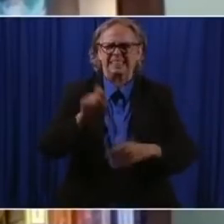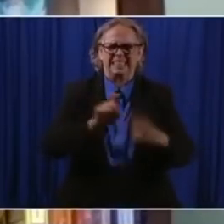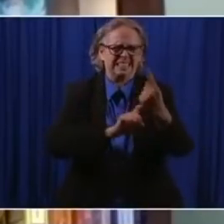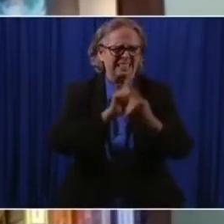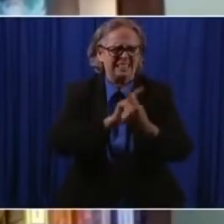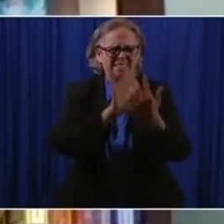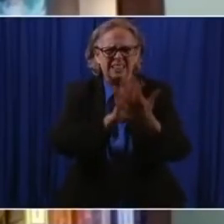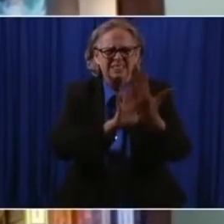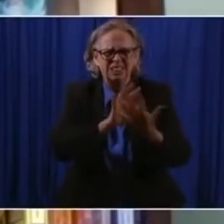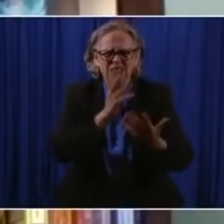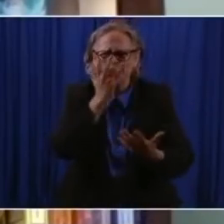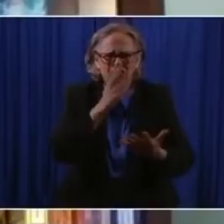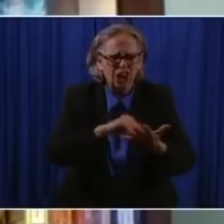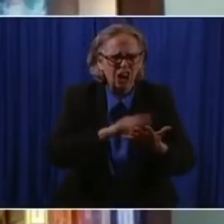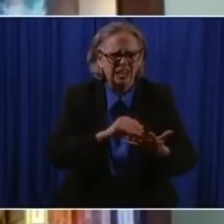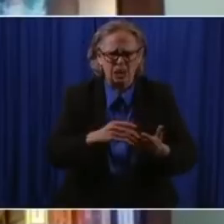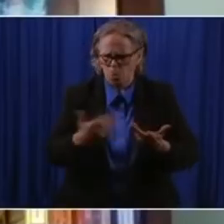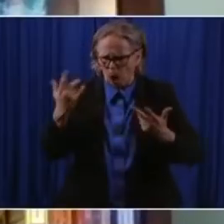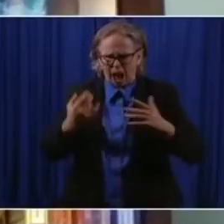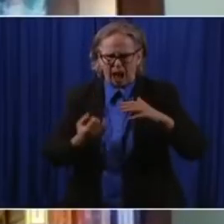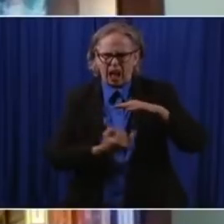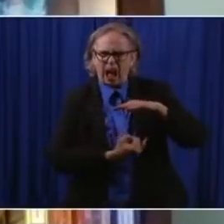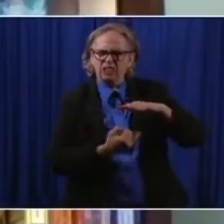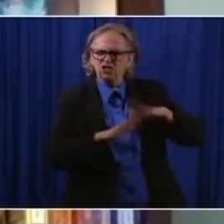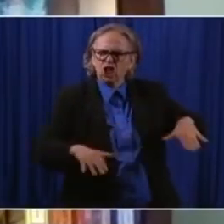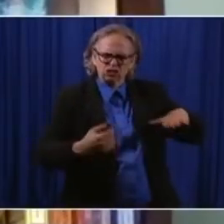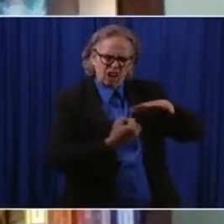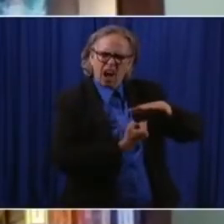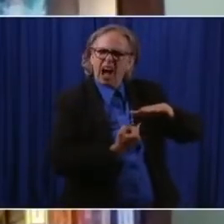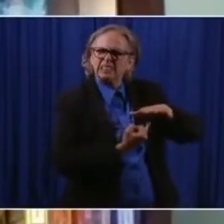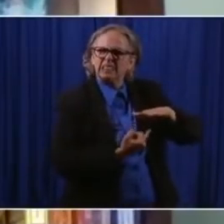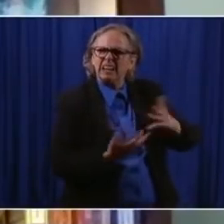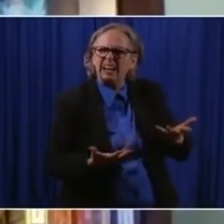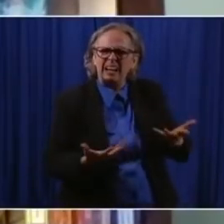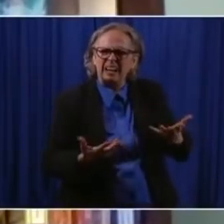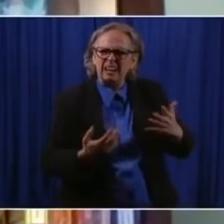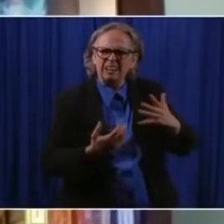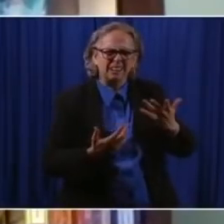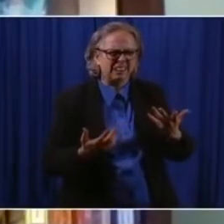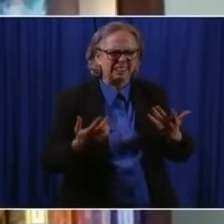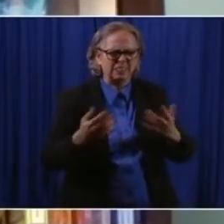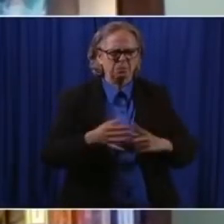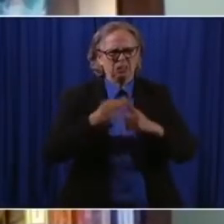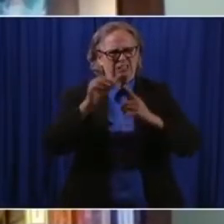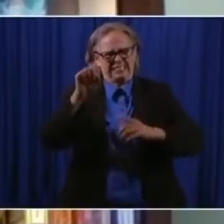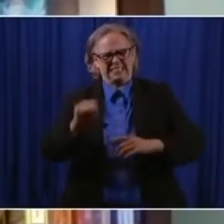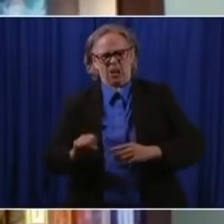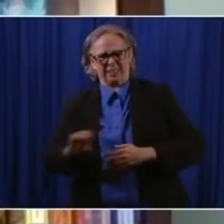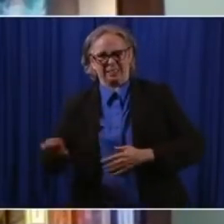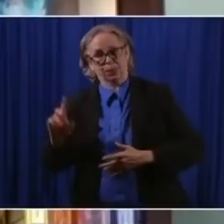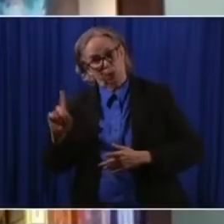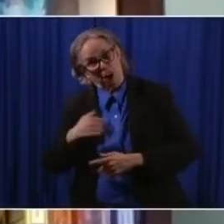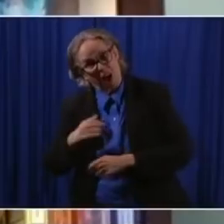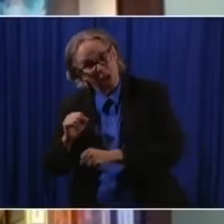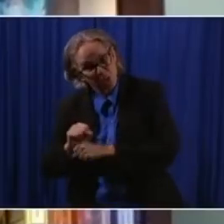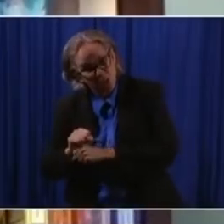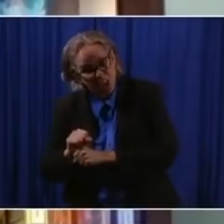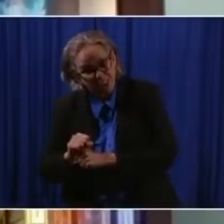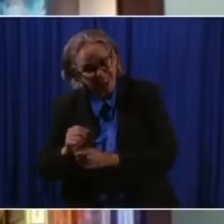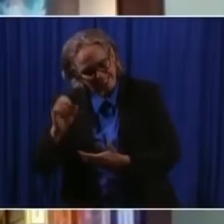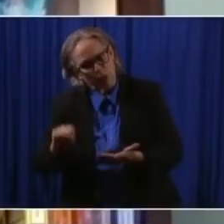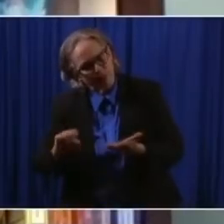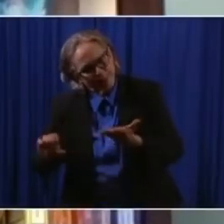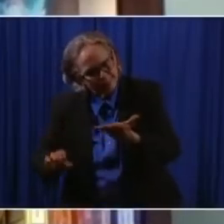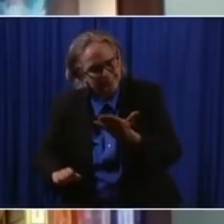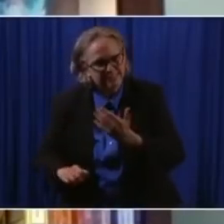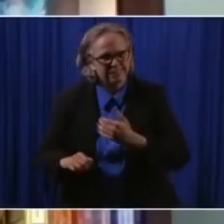isolated, especially I'm also in Southeastern Ohio, so our communities are sometimes a little